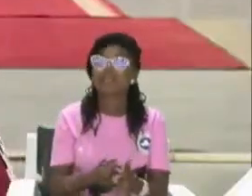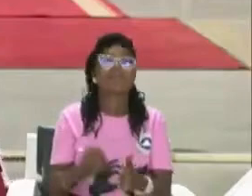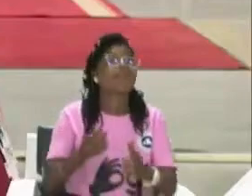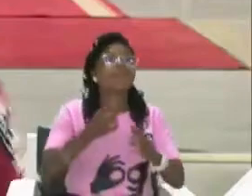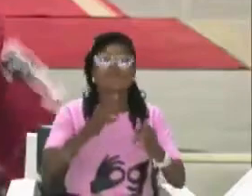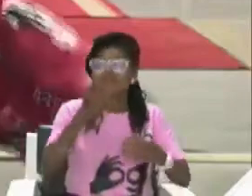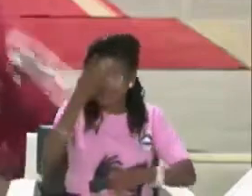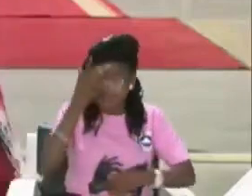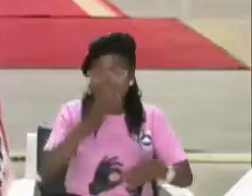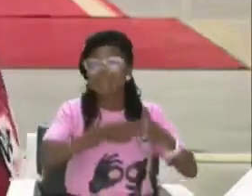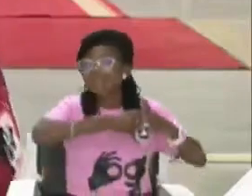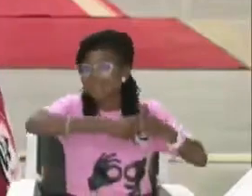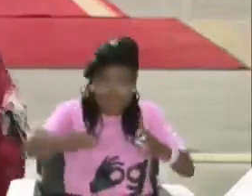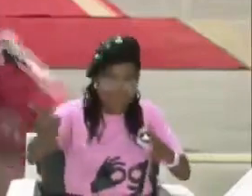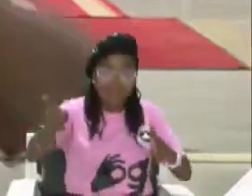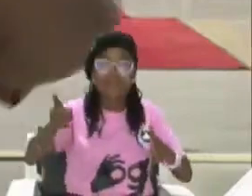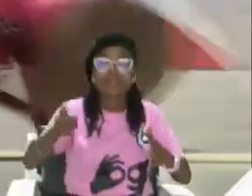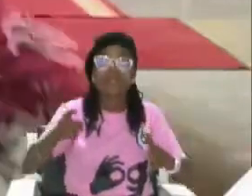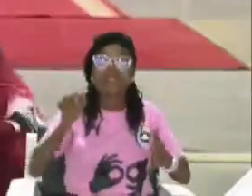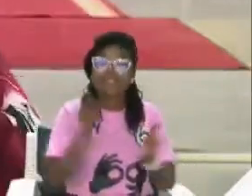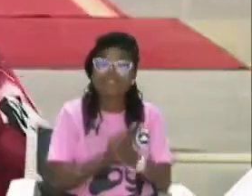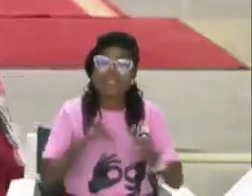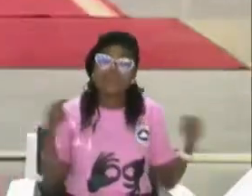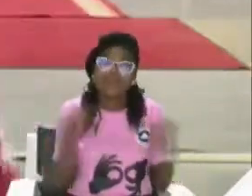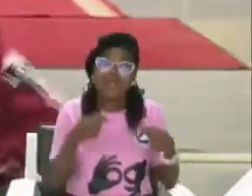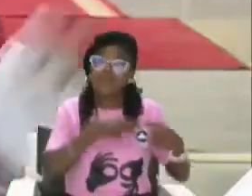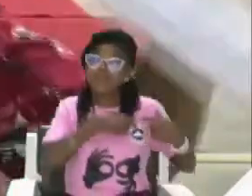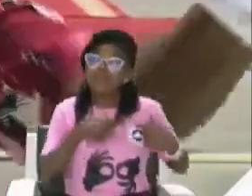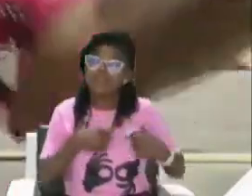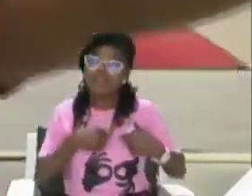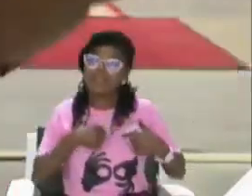disappeared. That grip in the chest disappeared.